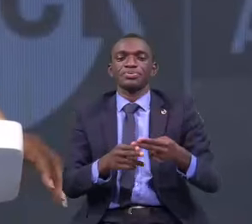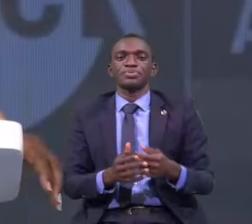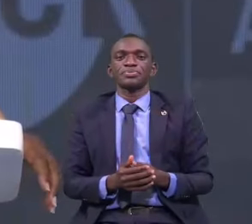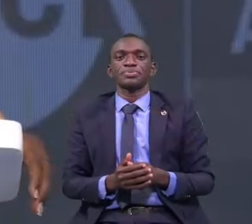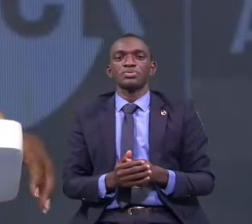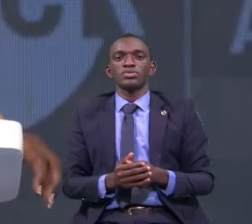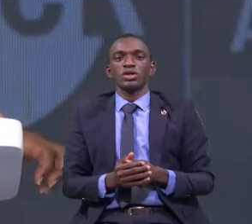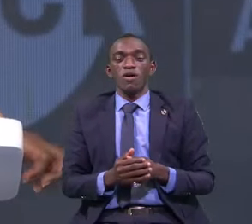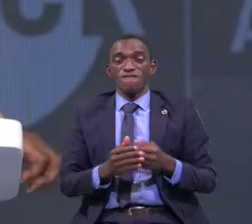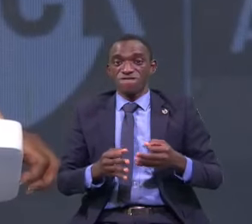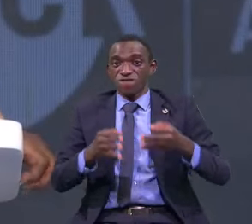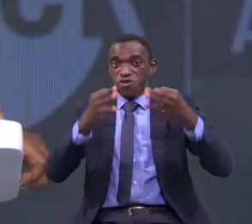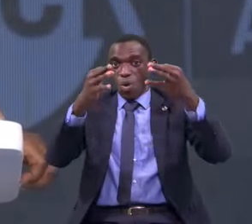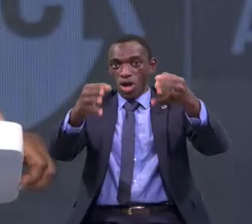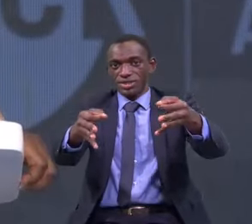Forward.